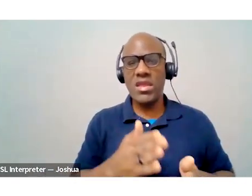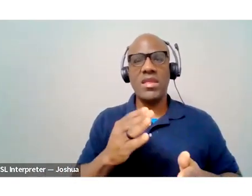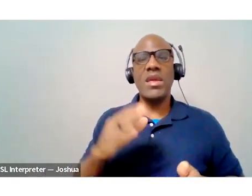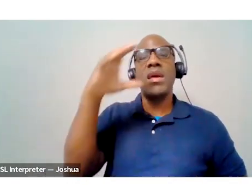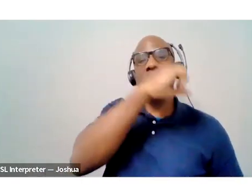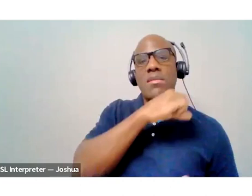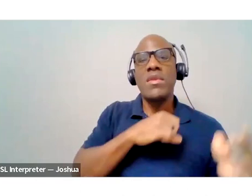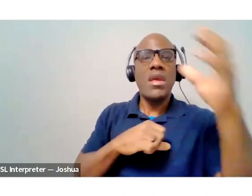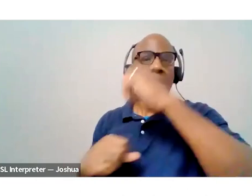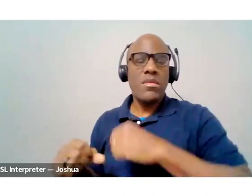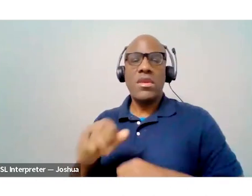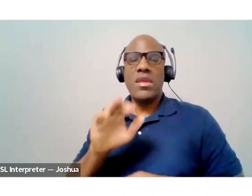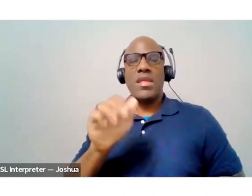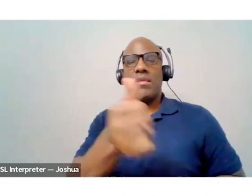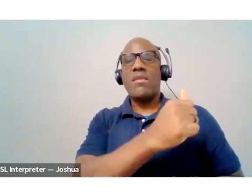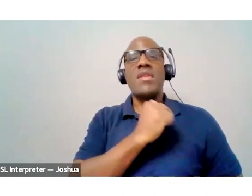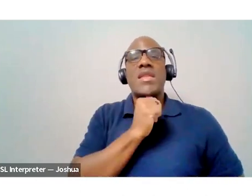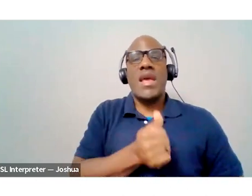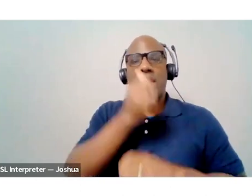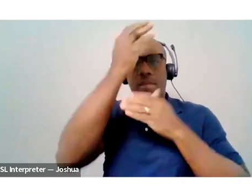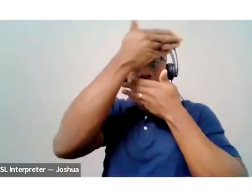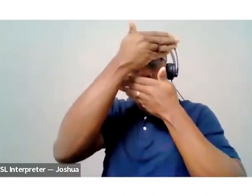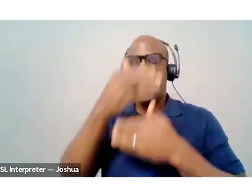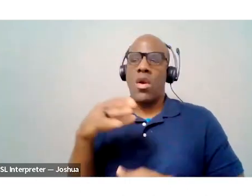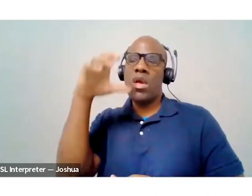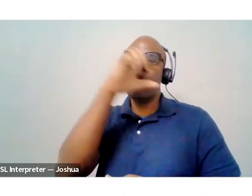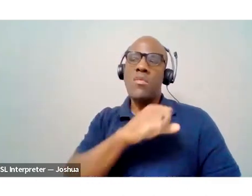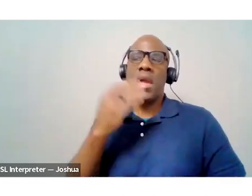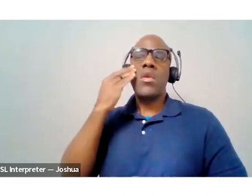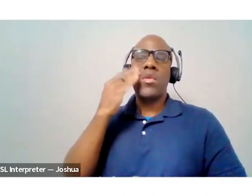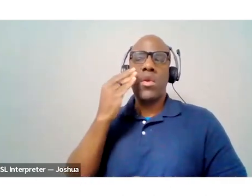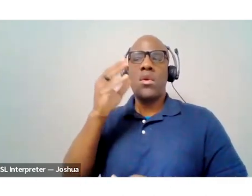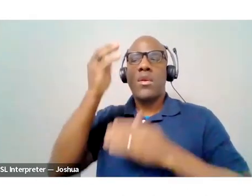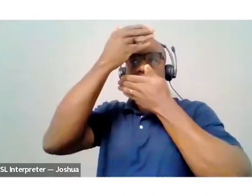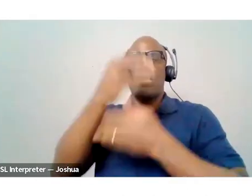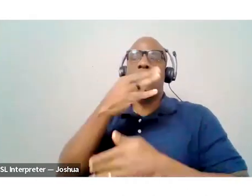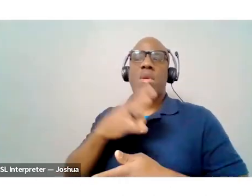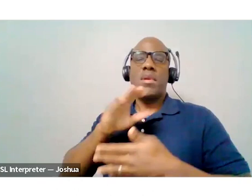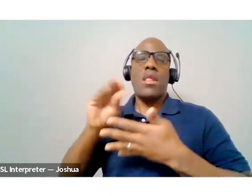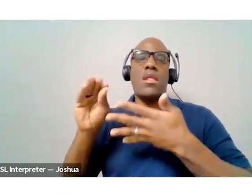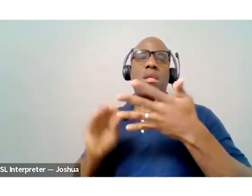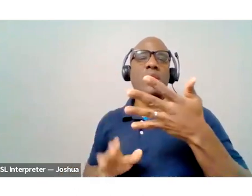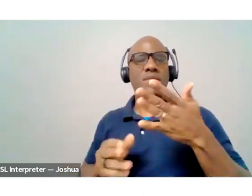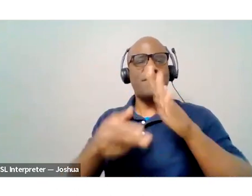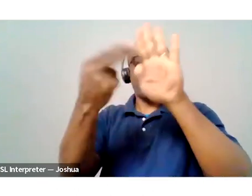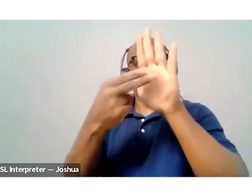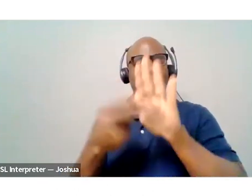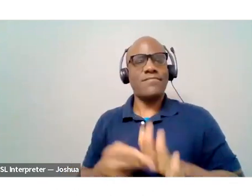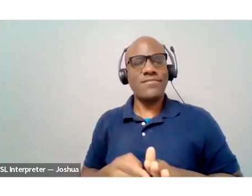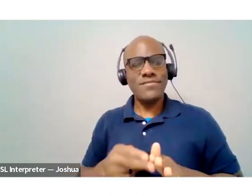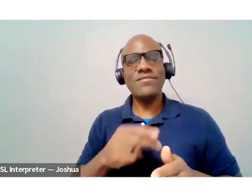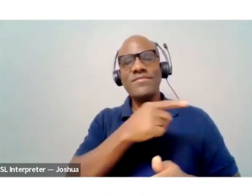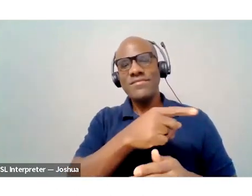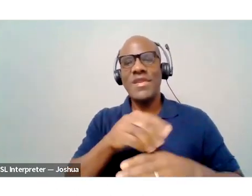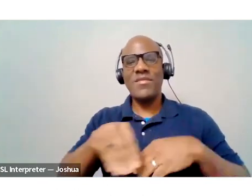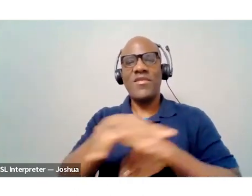non-Muslim American cultures, larger assumptions about Muslim women, and created an episode. Okay, so the last case study, which I'm going to try to wrap